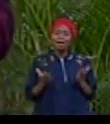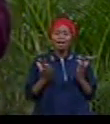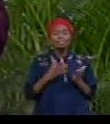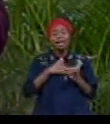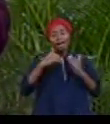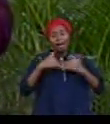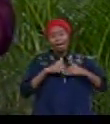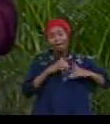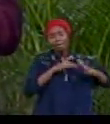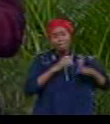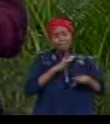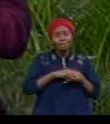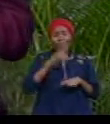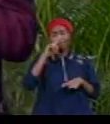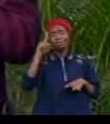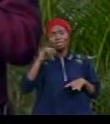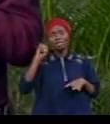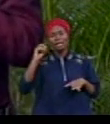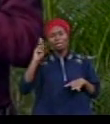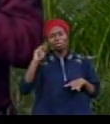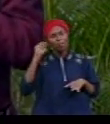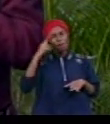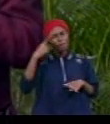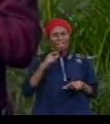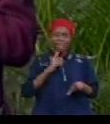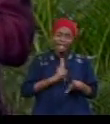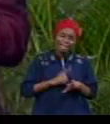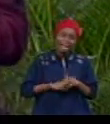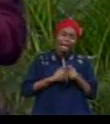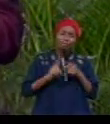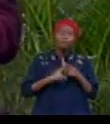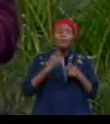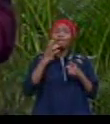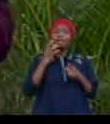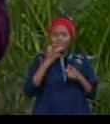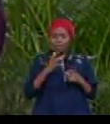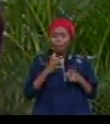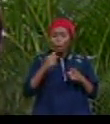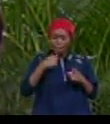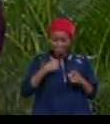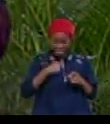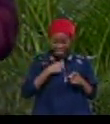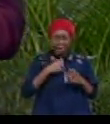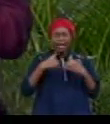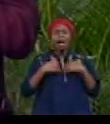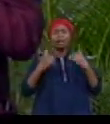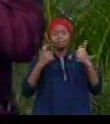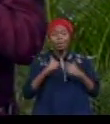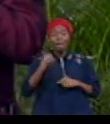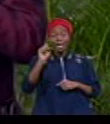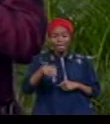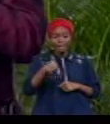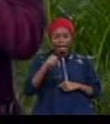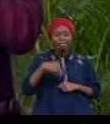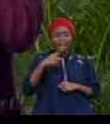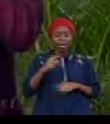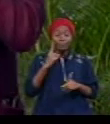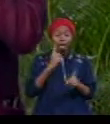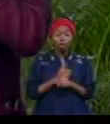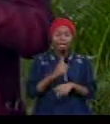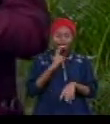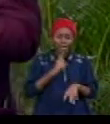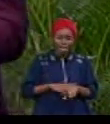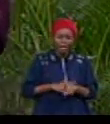upon Zion. For the time to favor you has come. Yea, the set time is